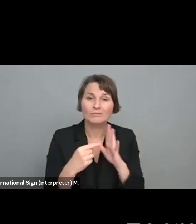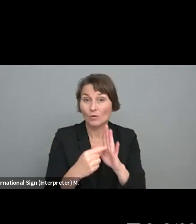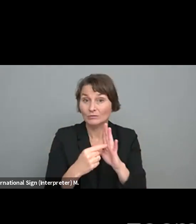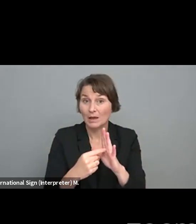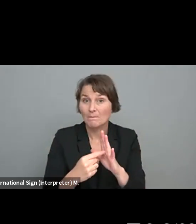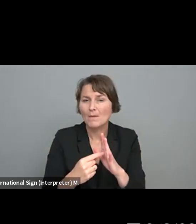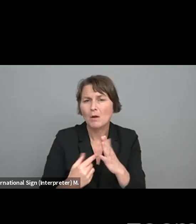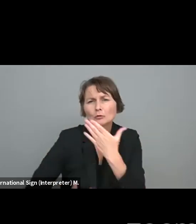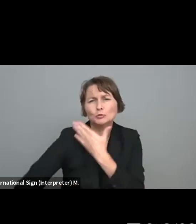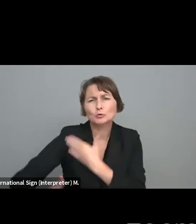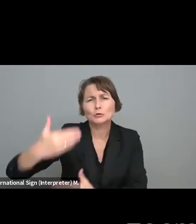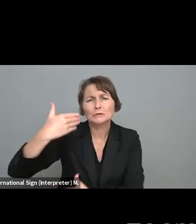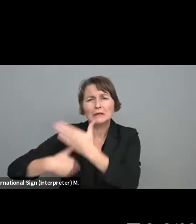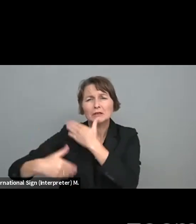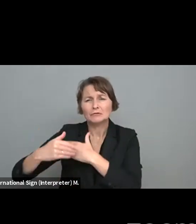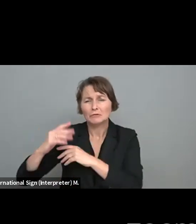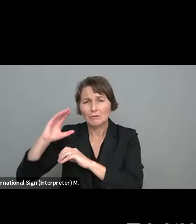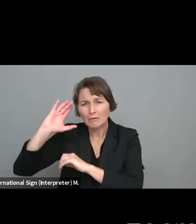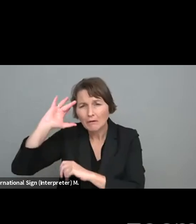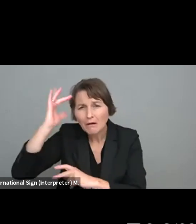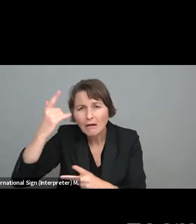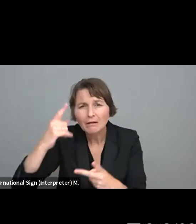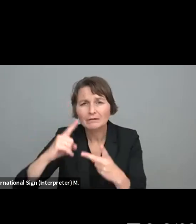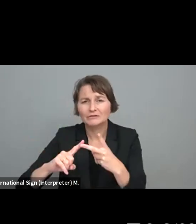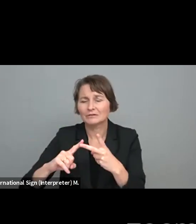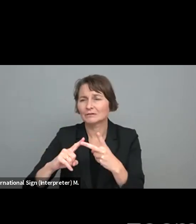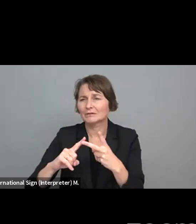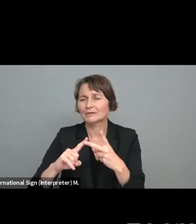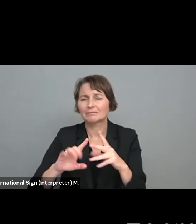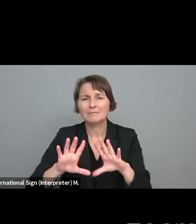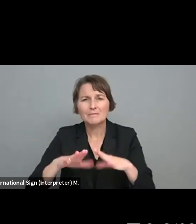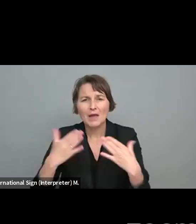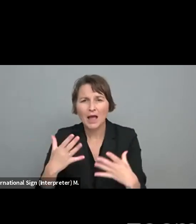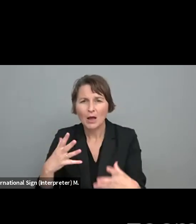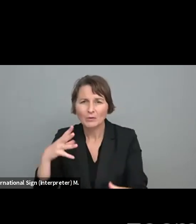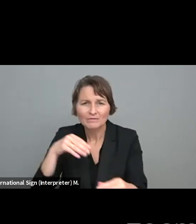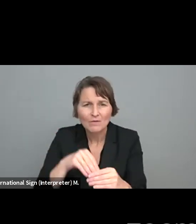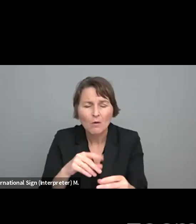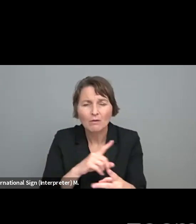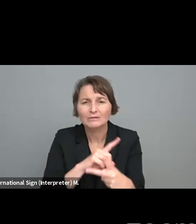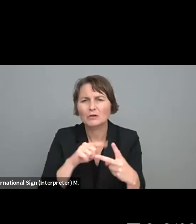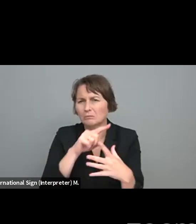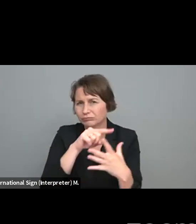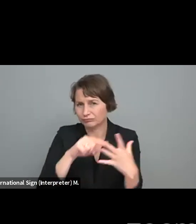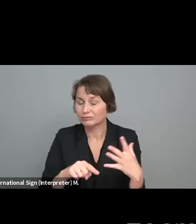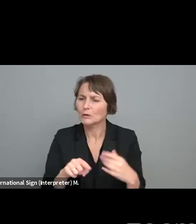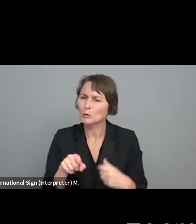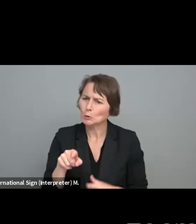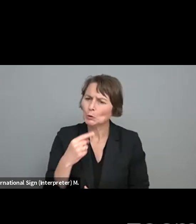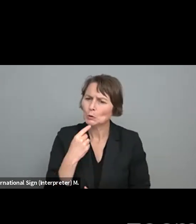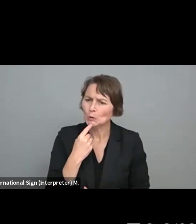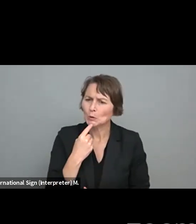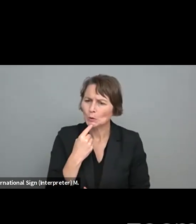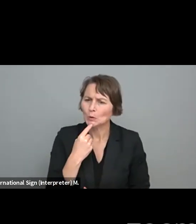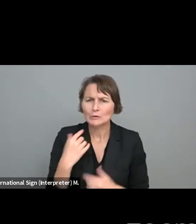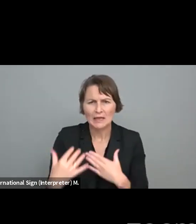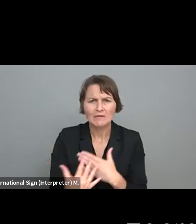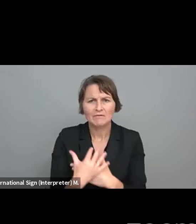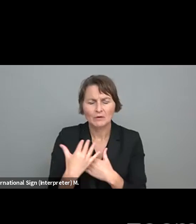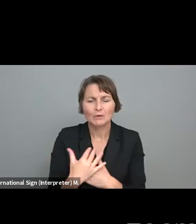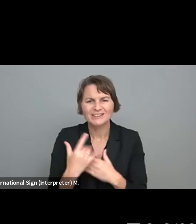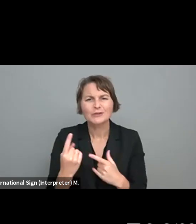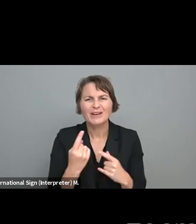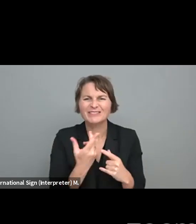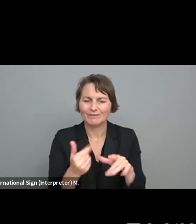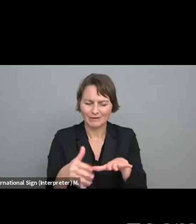highly hampers women enjoying equal economic status. It's an interesting contribution because it says to us there's another layer